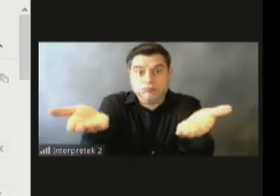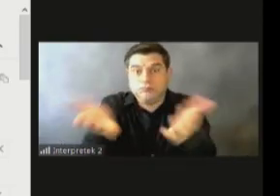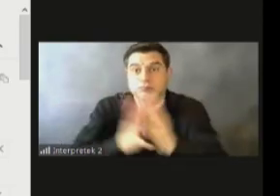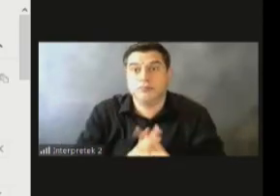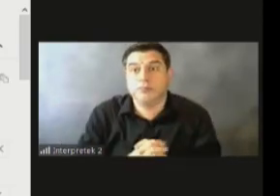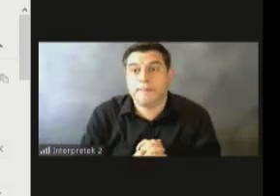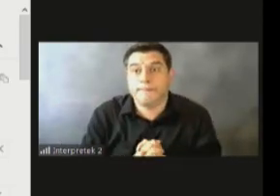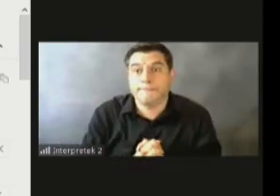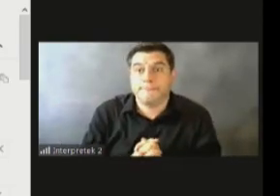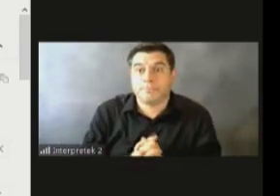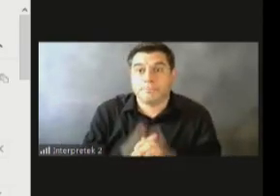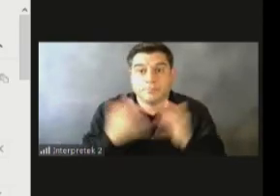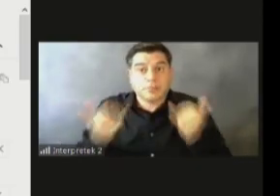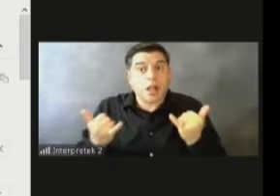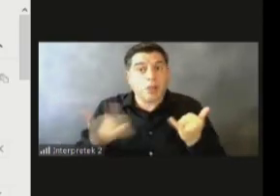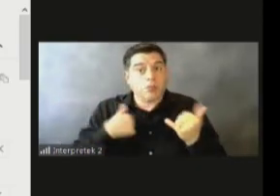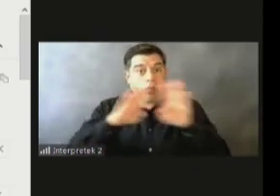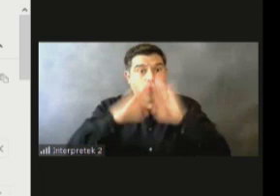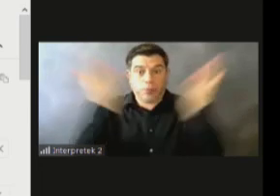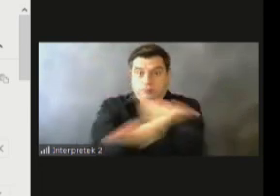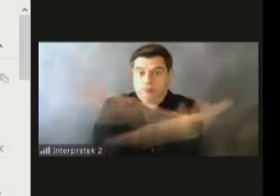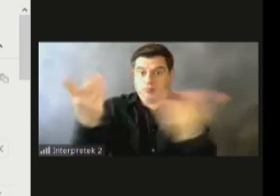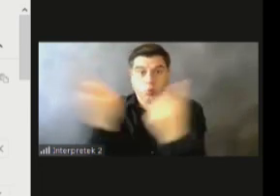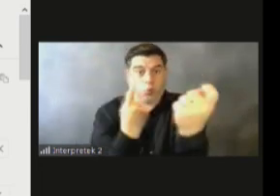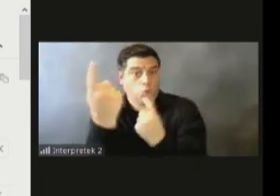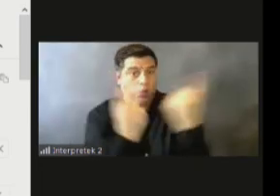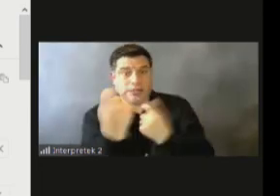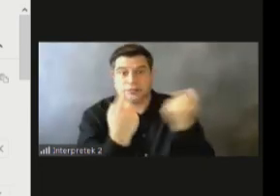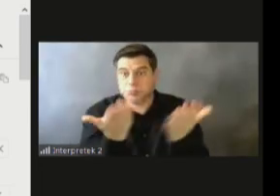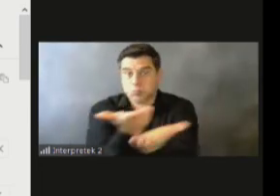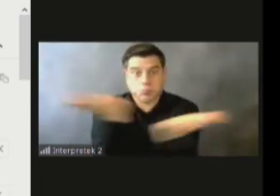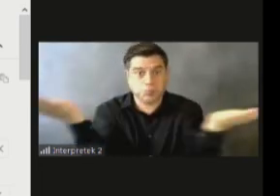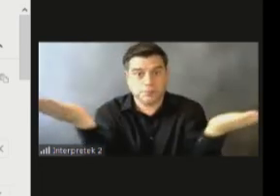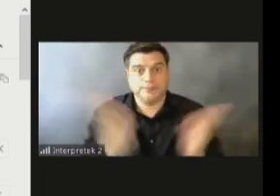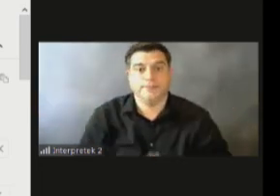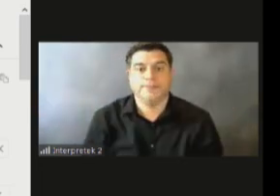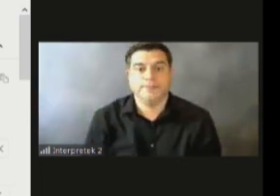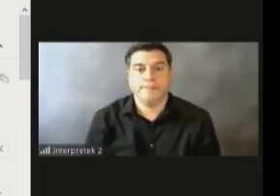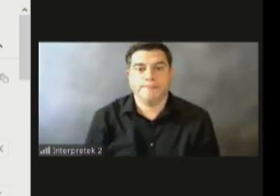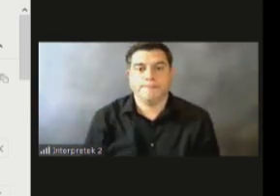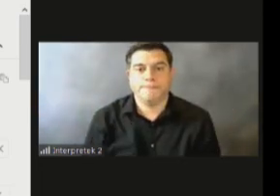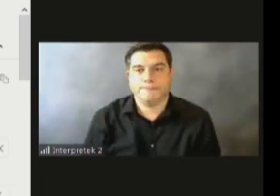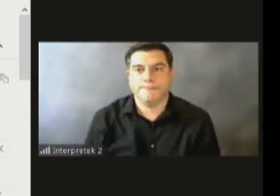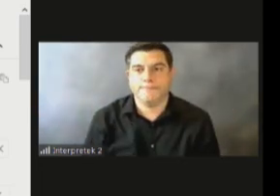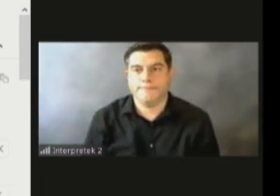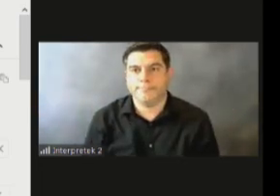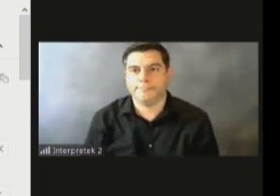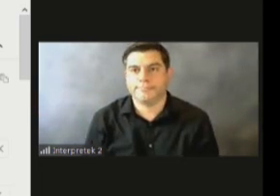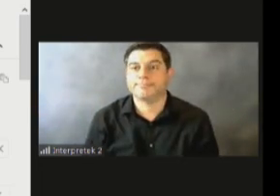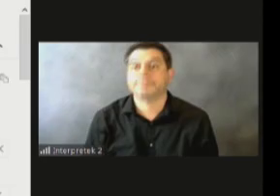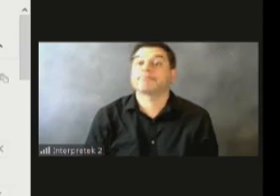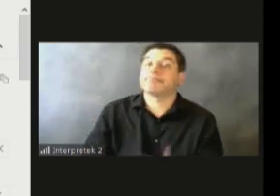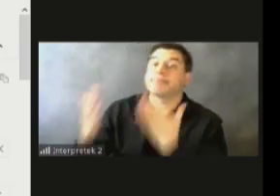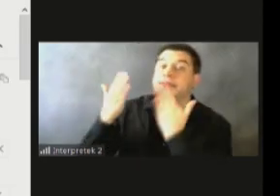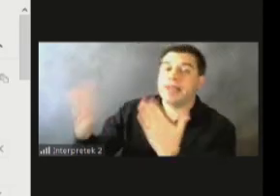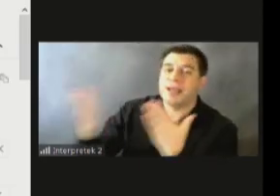for questions. We can take them at your discretion. Okay, thank you all. We appreciate the